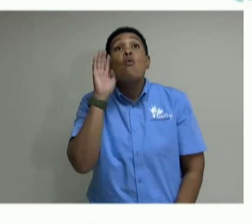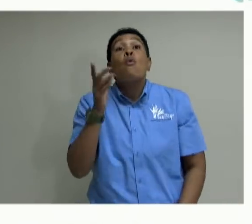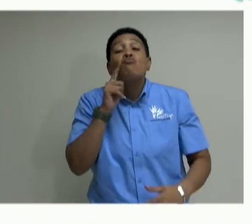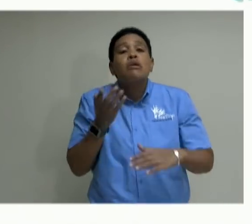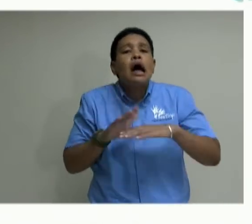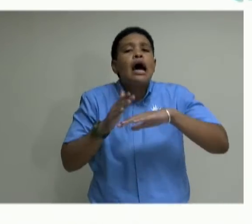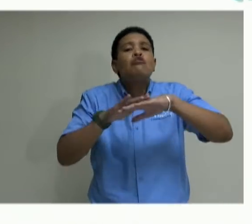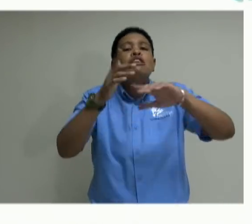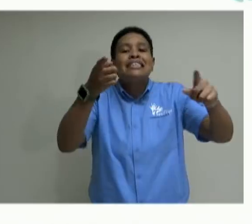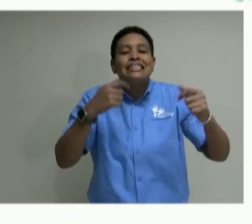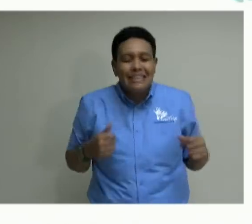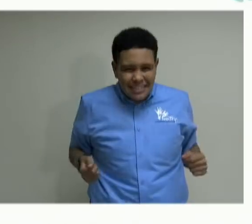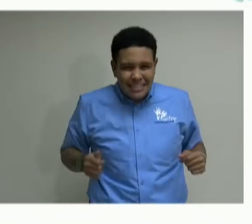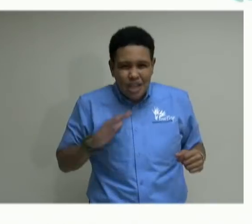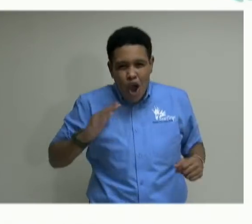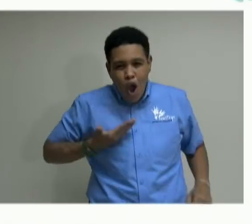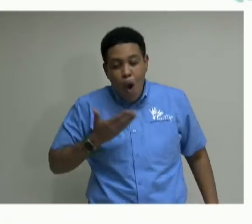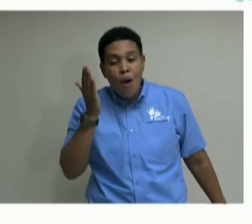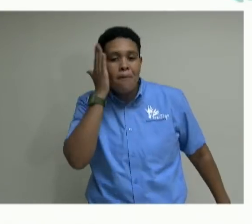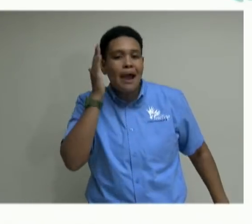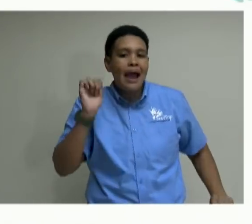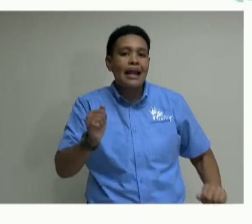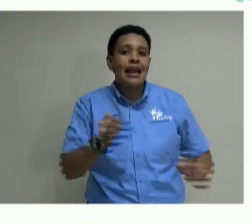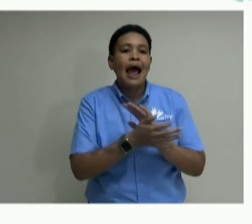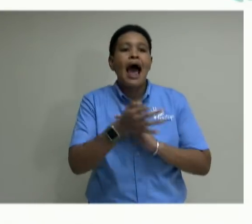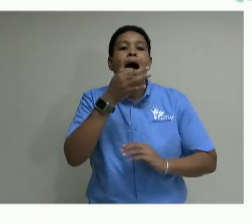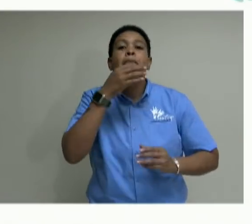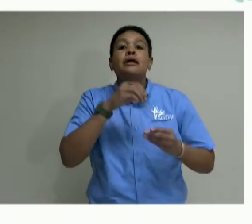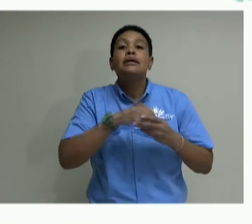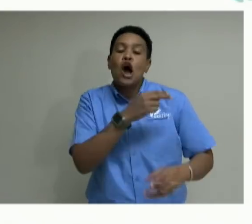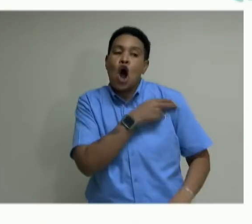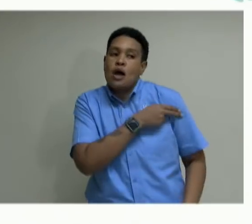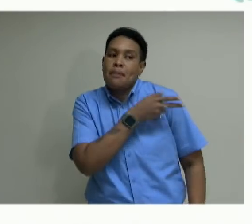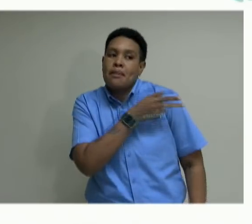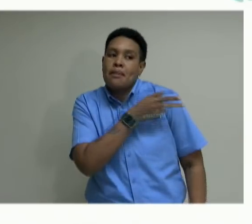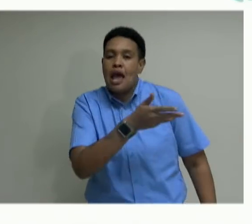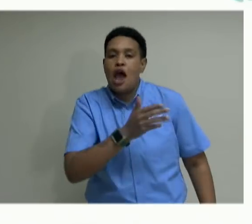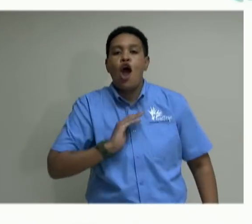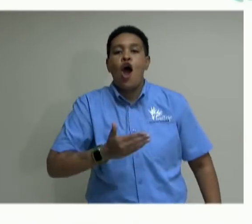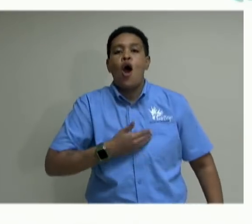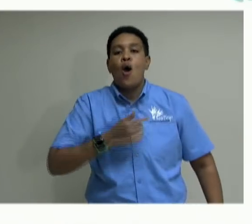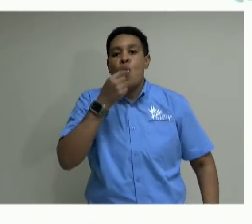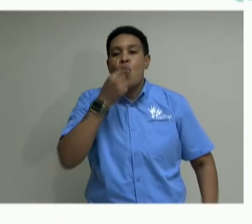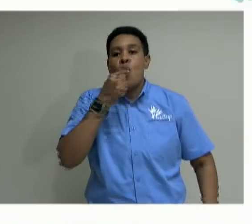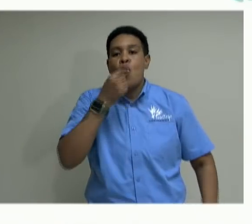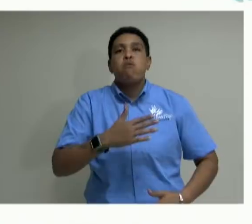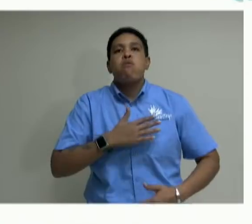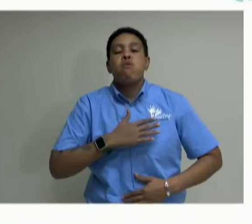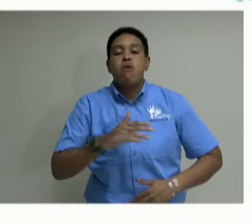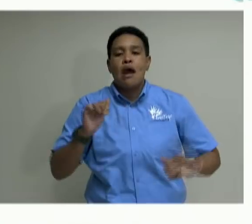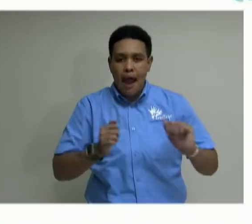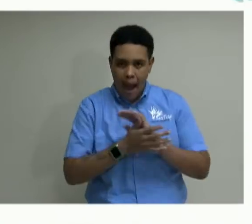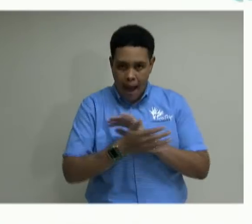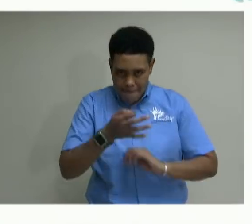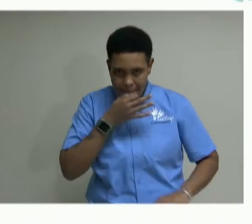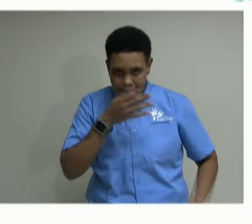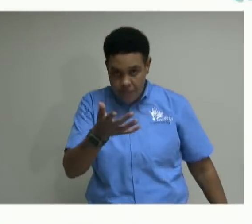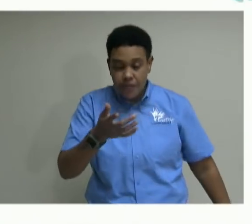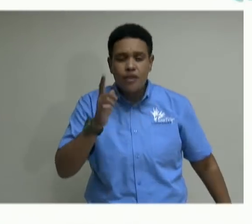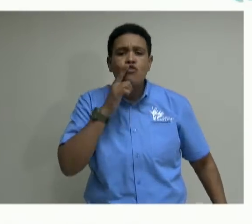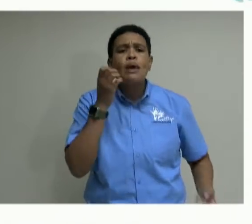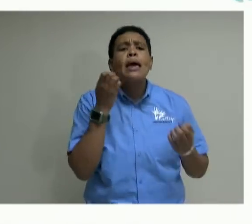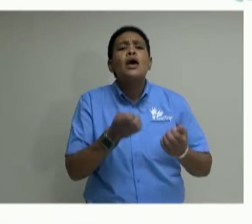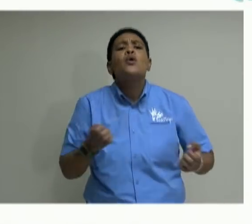increased our bed capacity in hospitals, our ventilatory capacity,